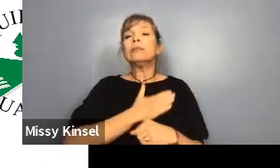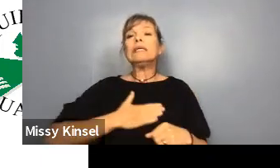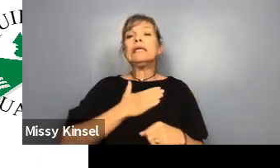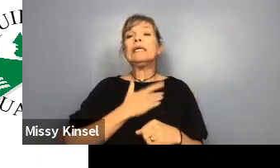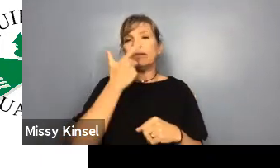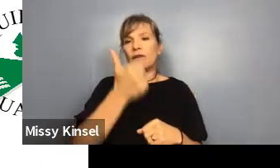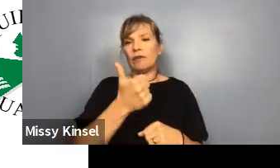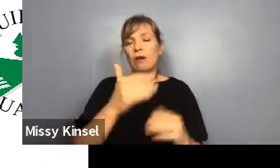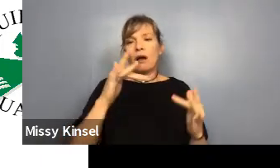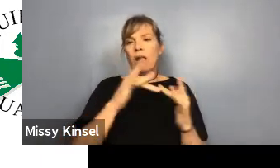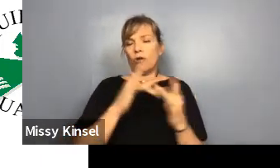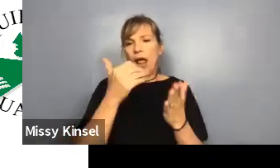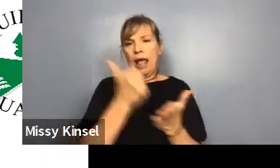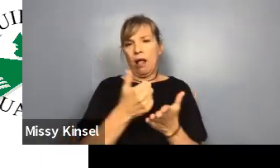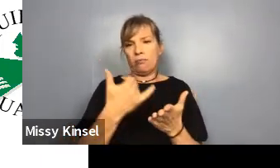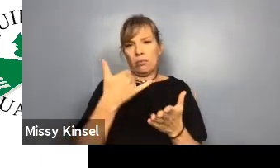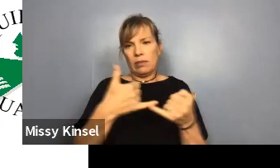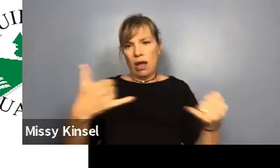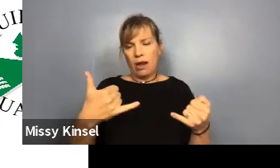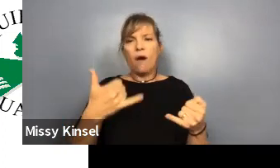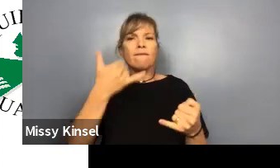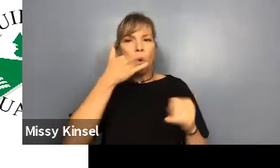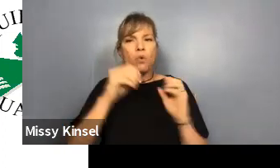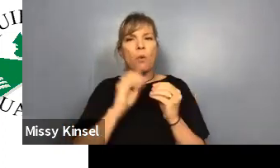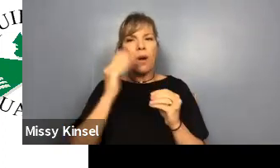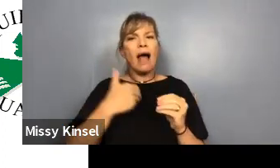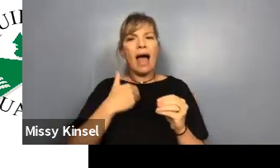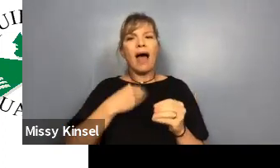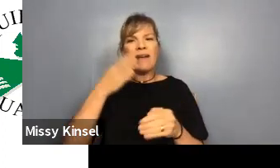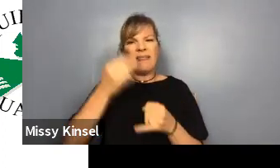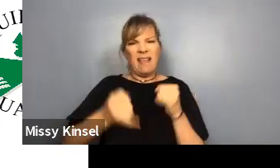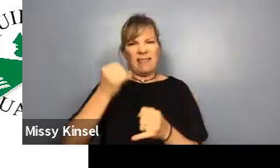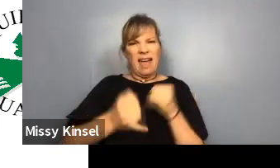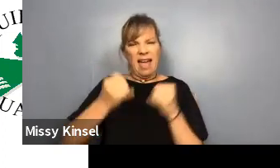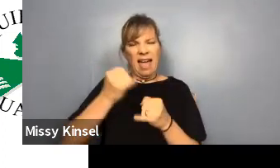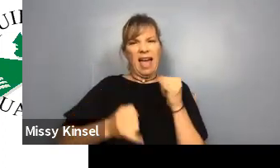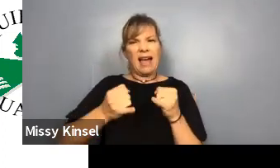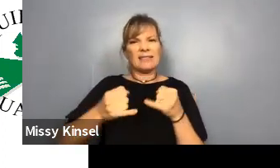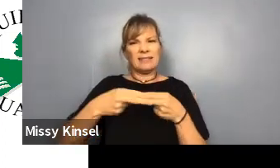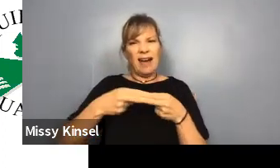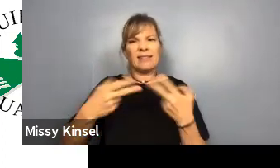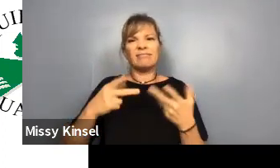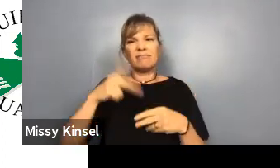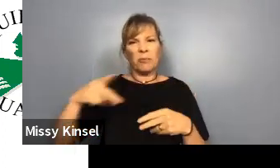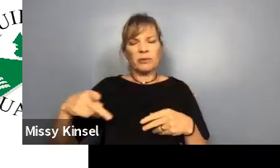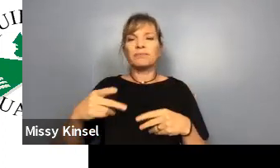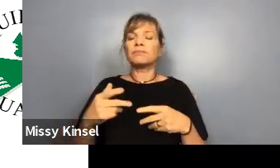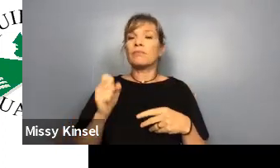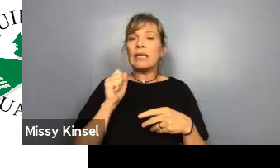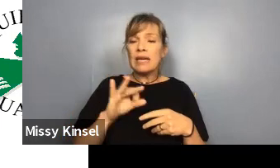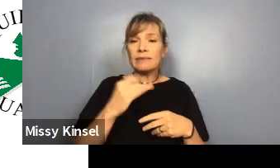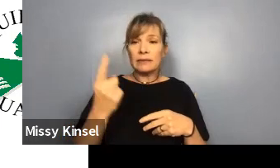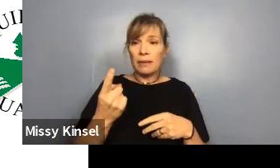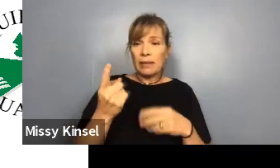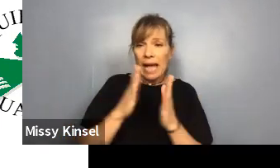to contact our helpline. The number will be at the end of the presentation here. And if you are asked to